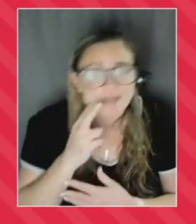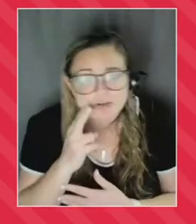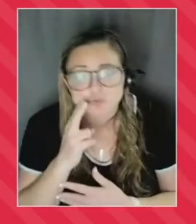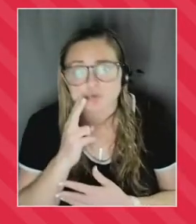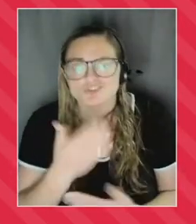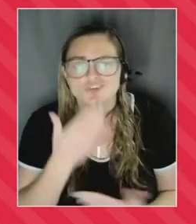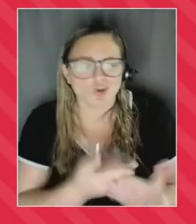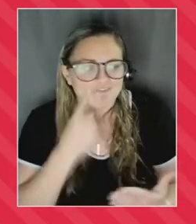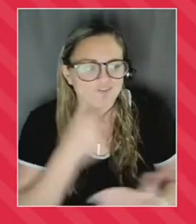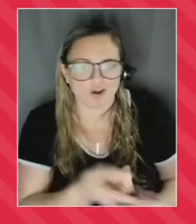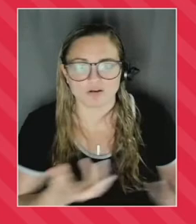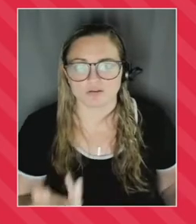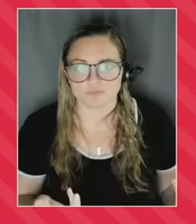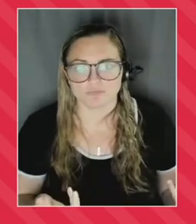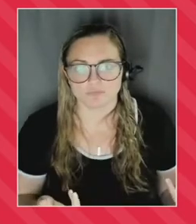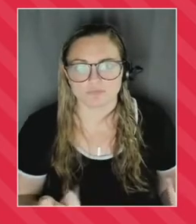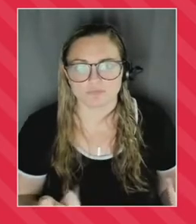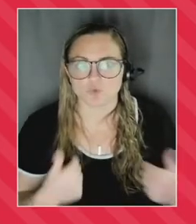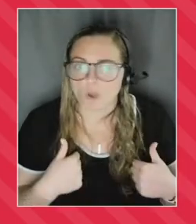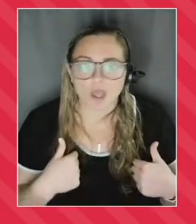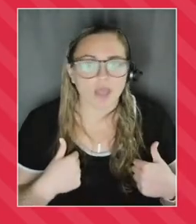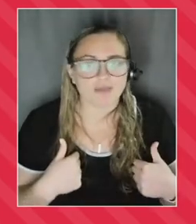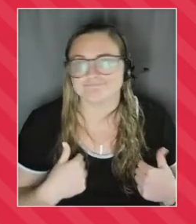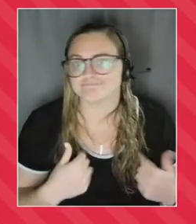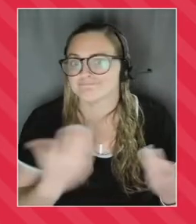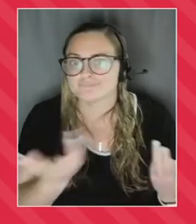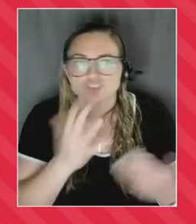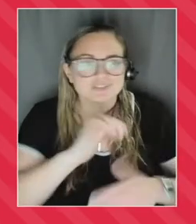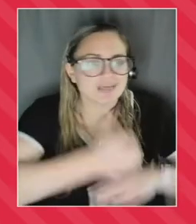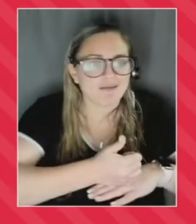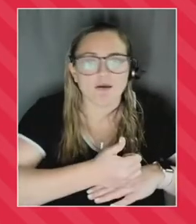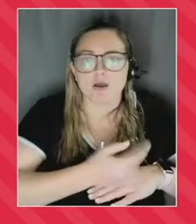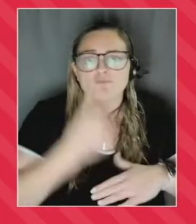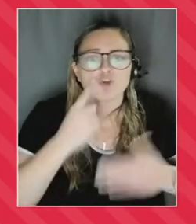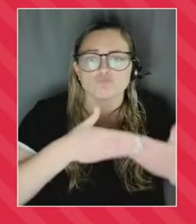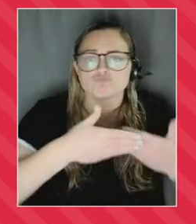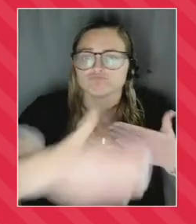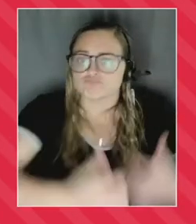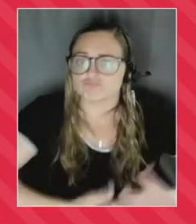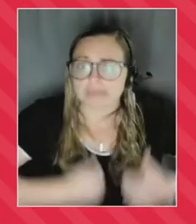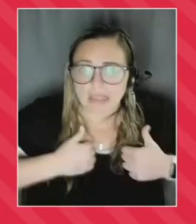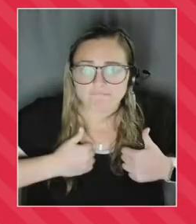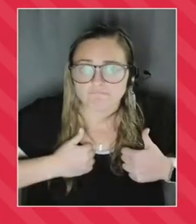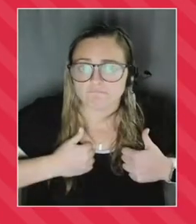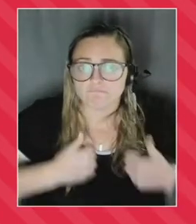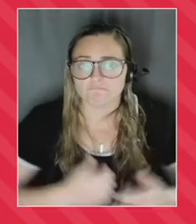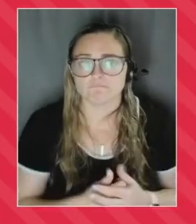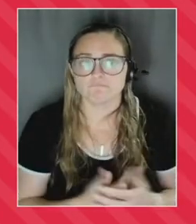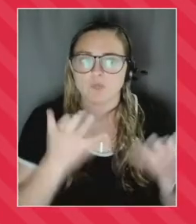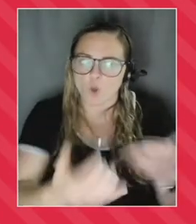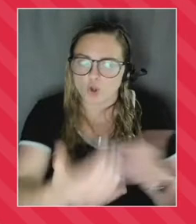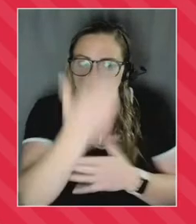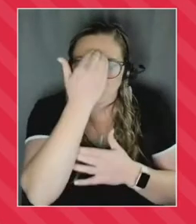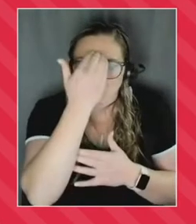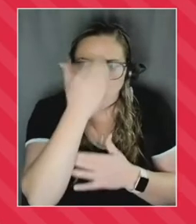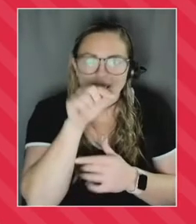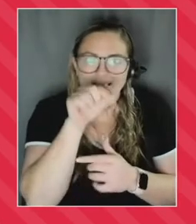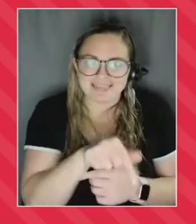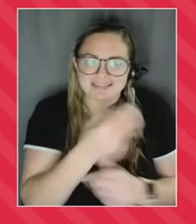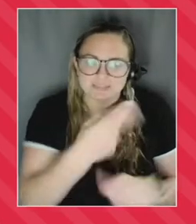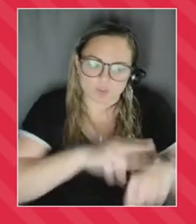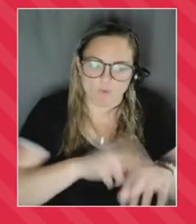her. So I'm just kind of setting her up for life that I want her to know that this is what's